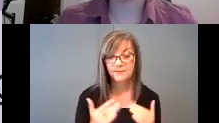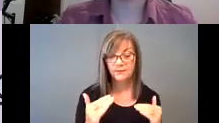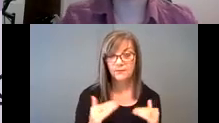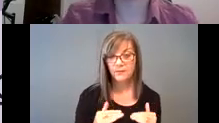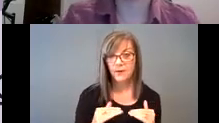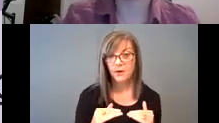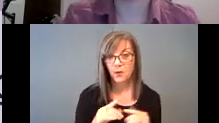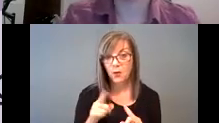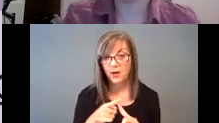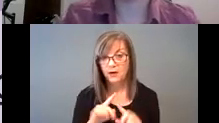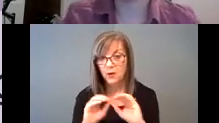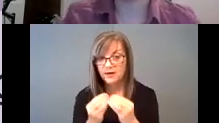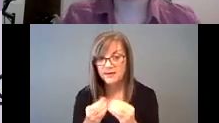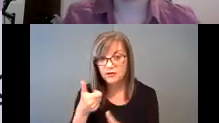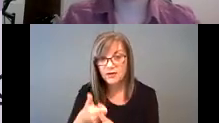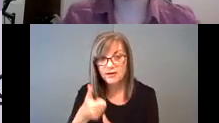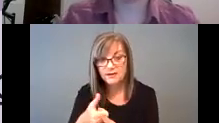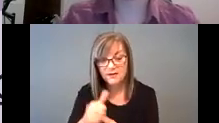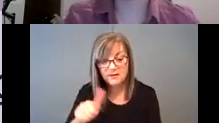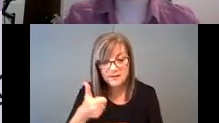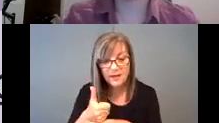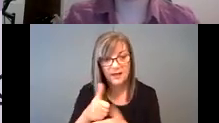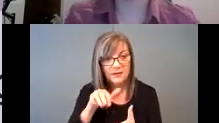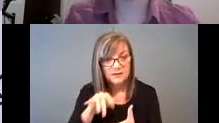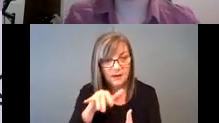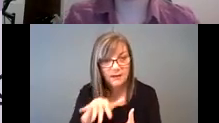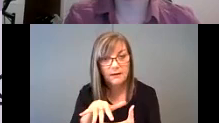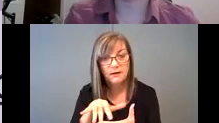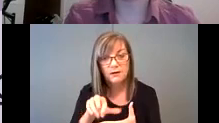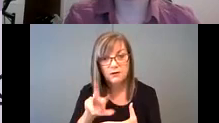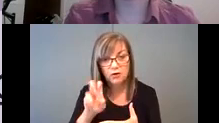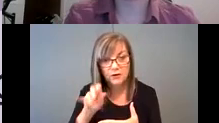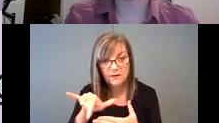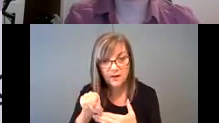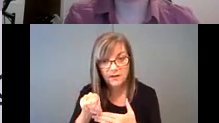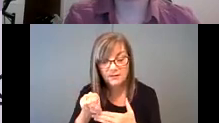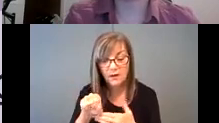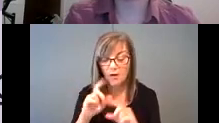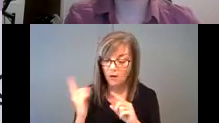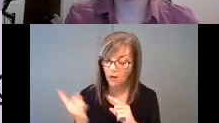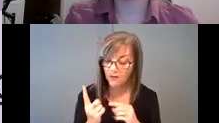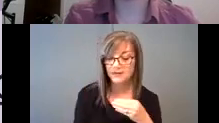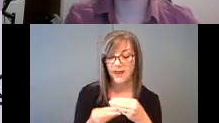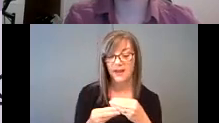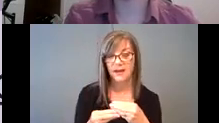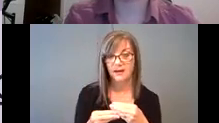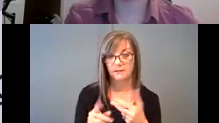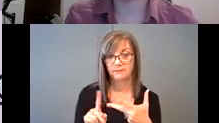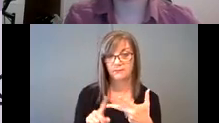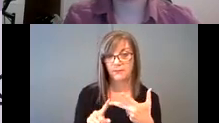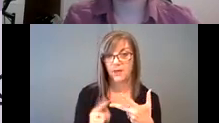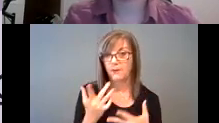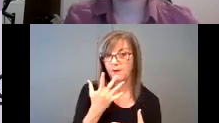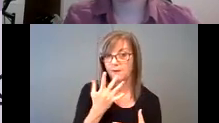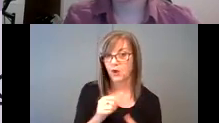organization is creating studies or surveys, always give an option for prefer not to answer instead of making it mandatory. That's a great